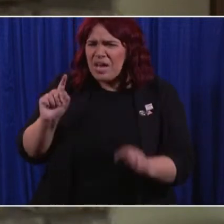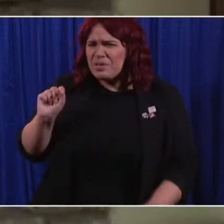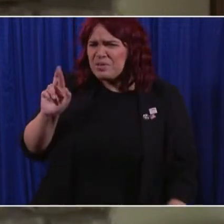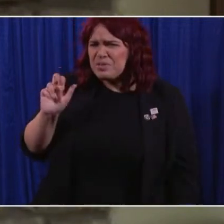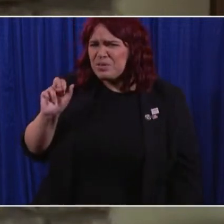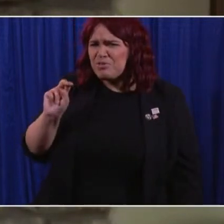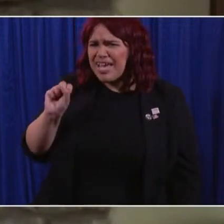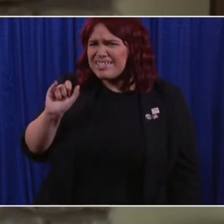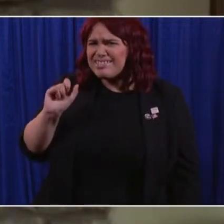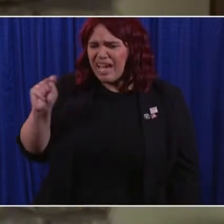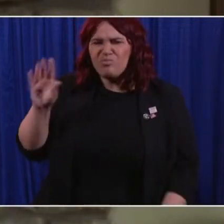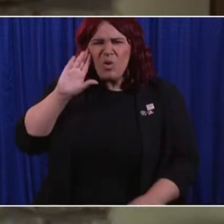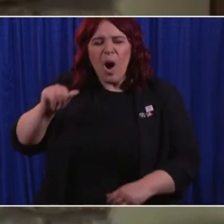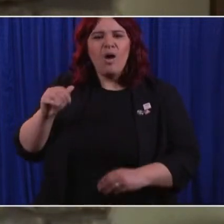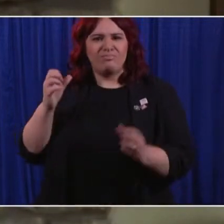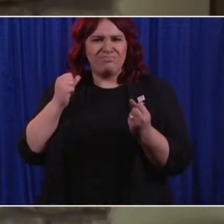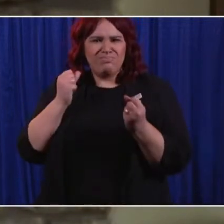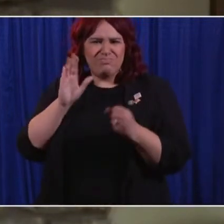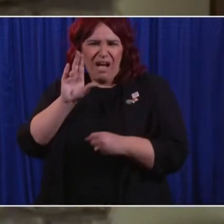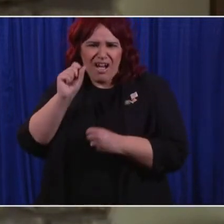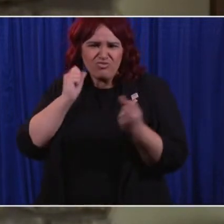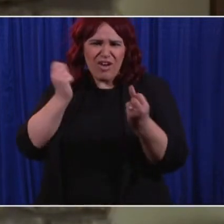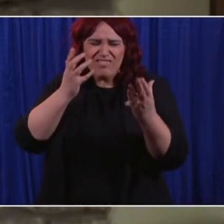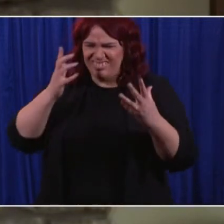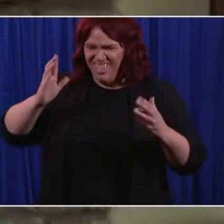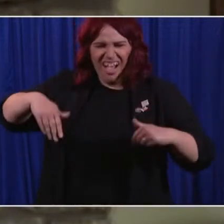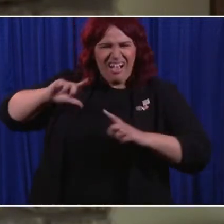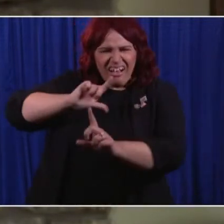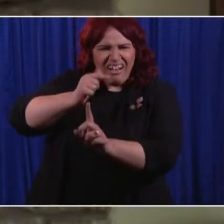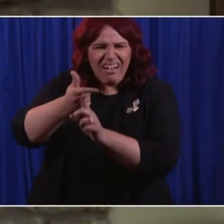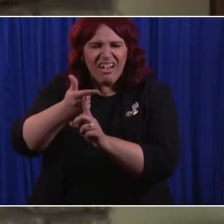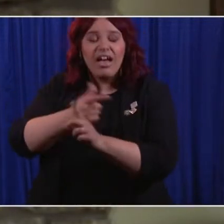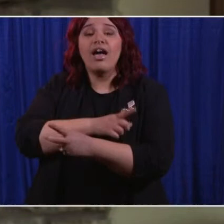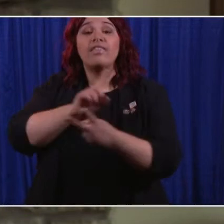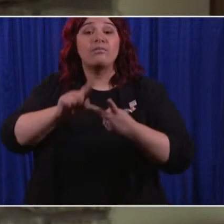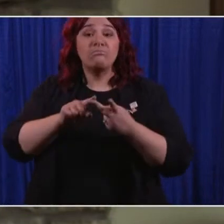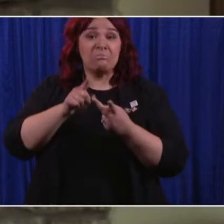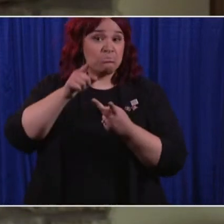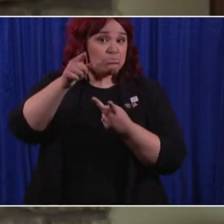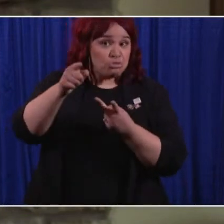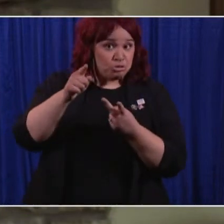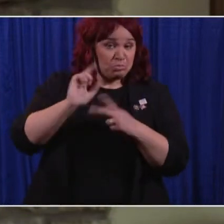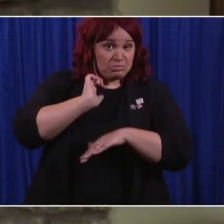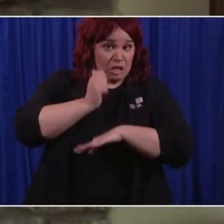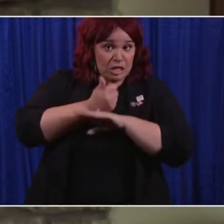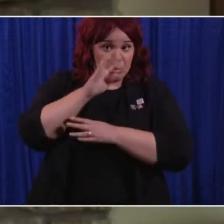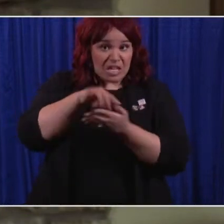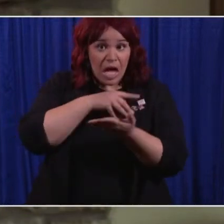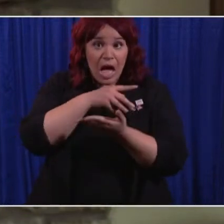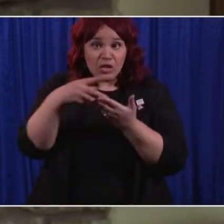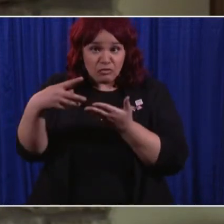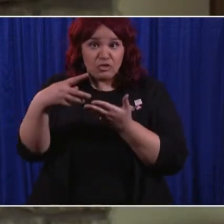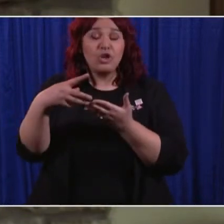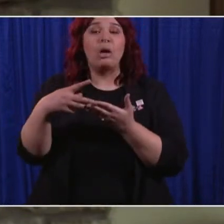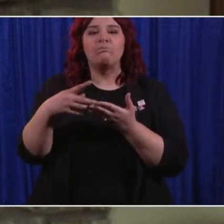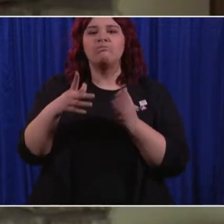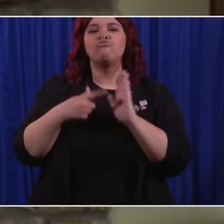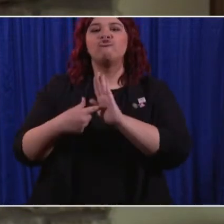then what's preventing you from creating a monthly calendar so people or groups can plan in advance when they can get the vaccine? Thank